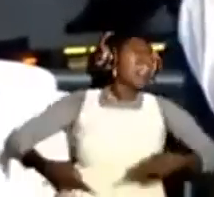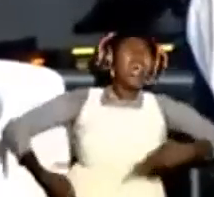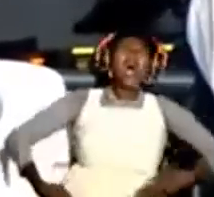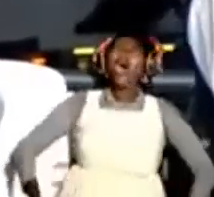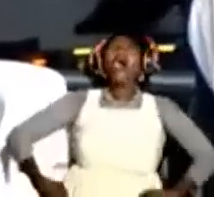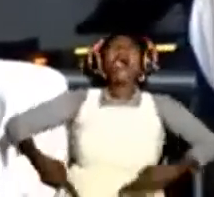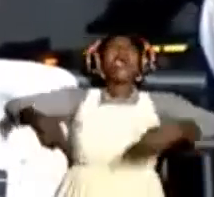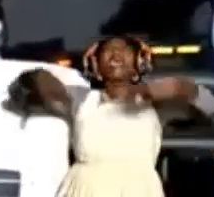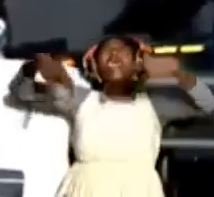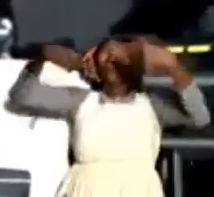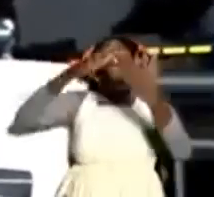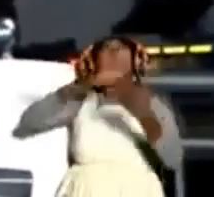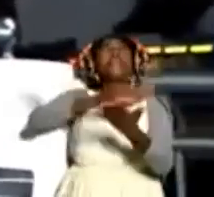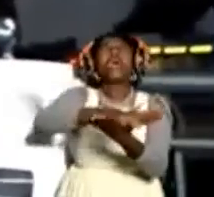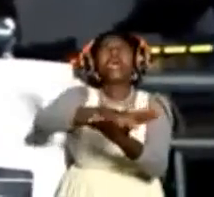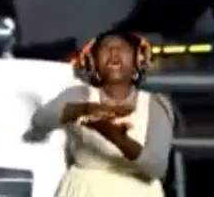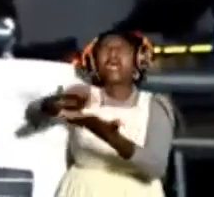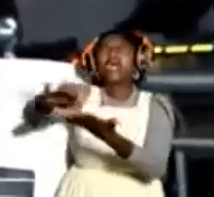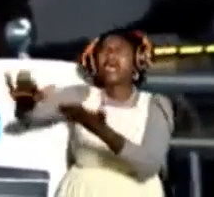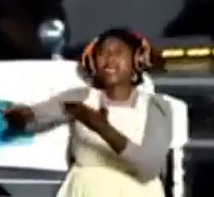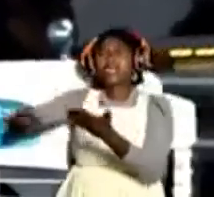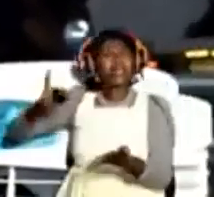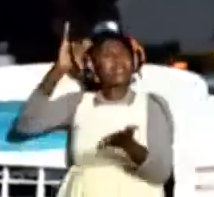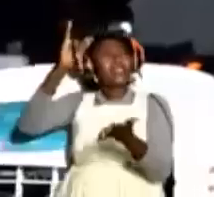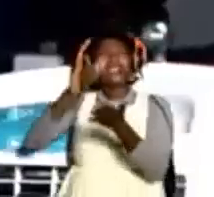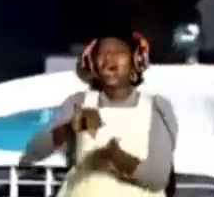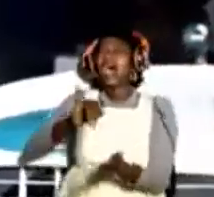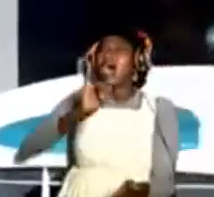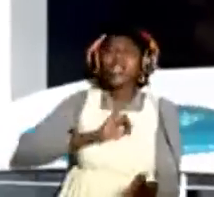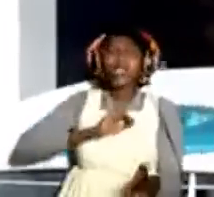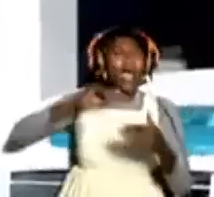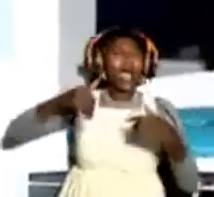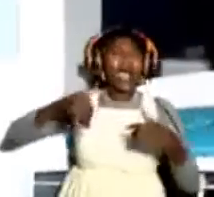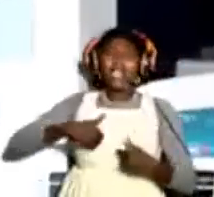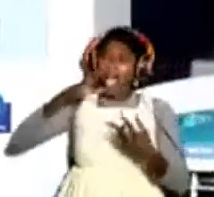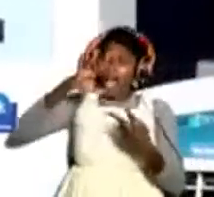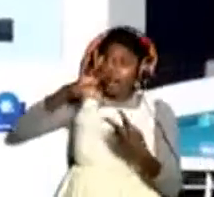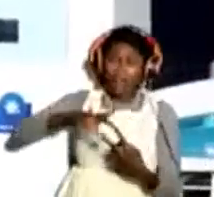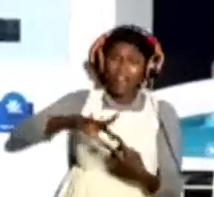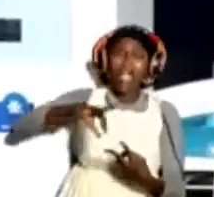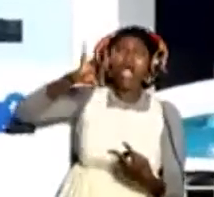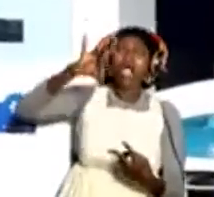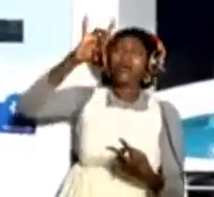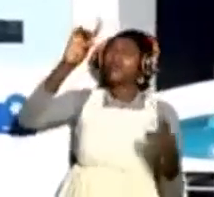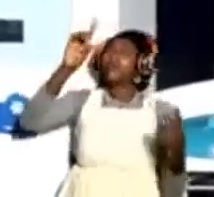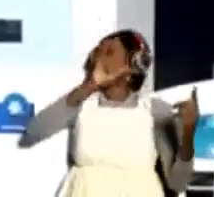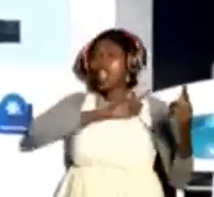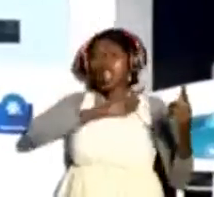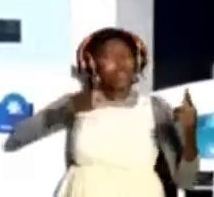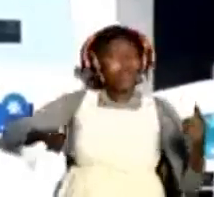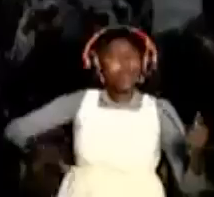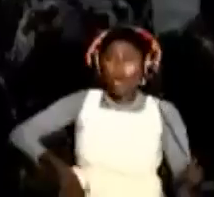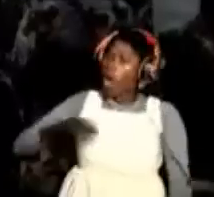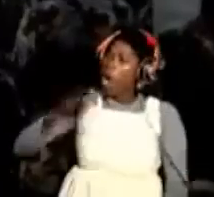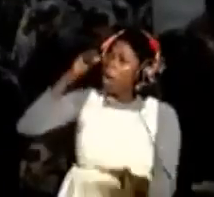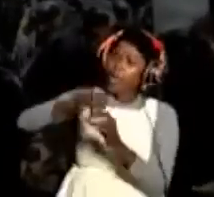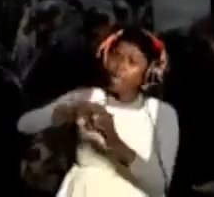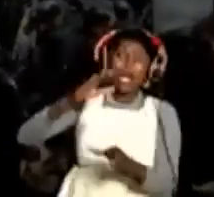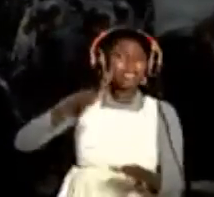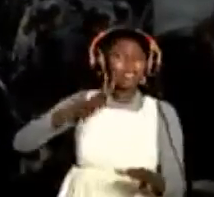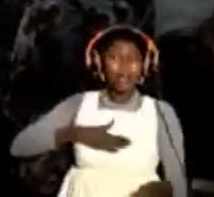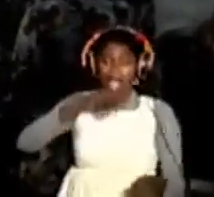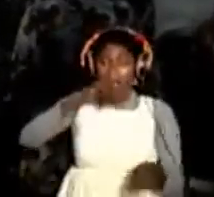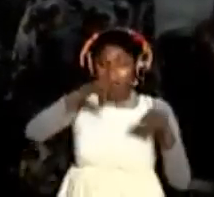Take a step out. And so, God, I have started.